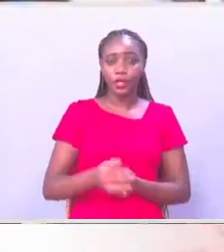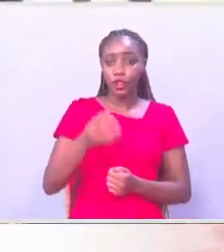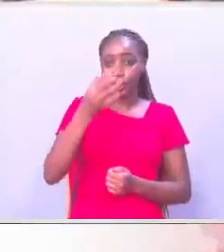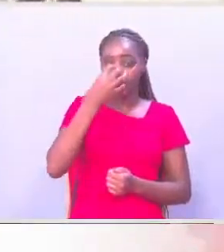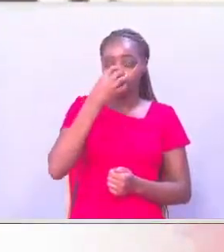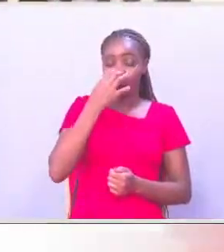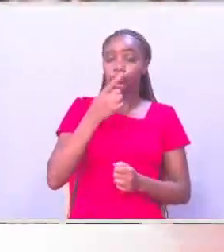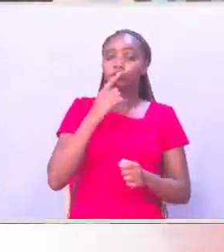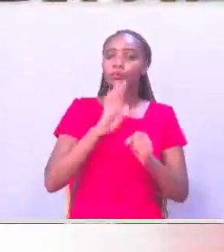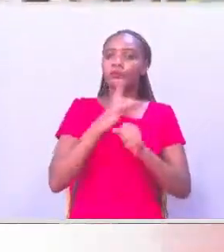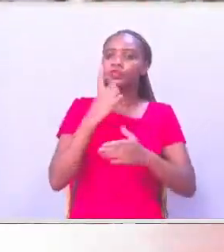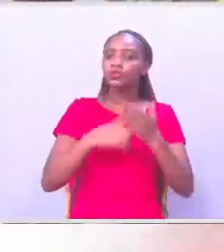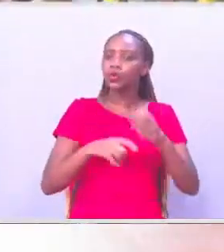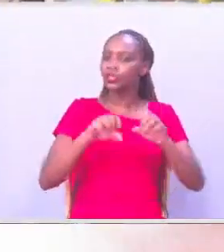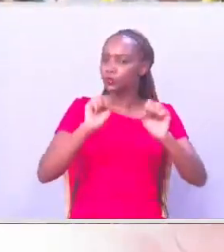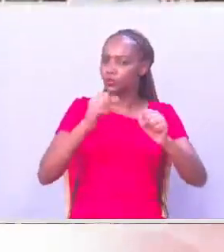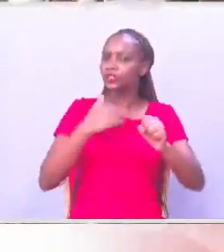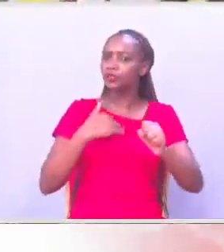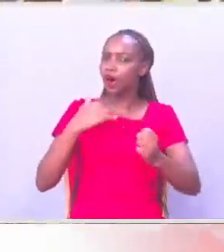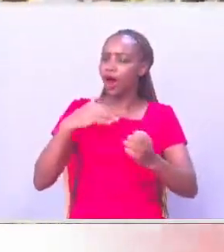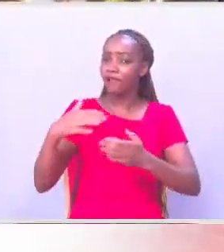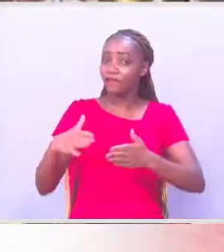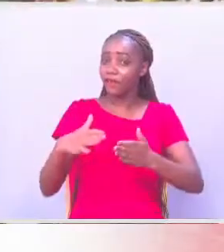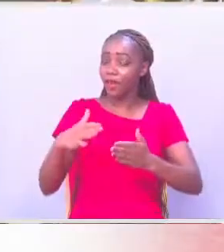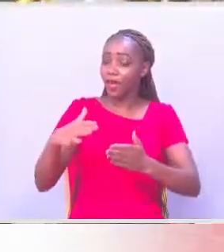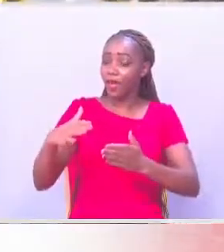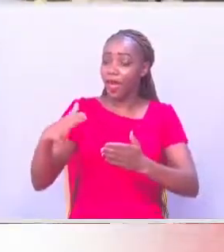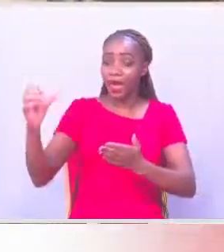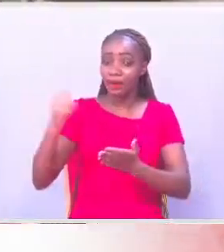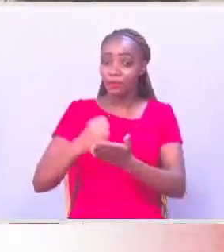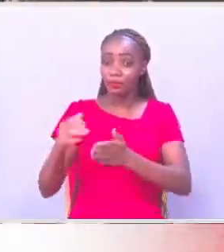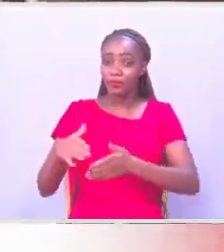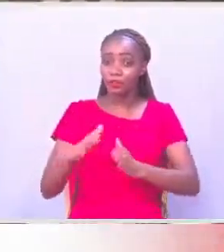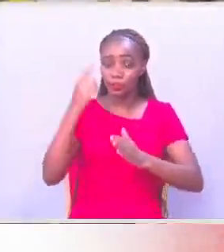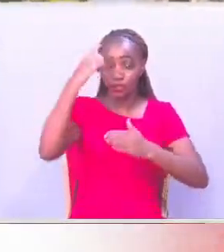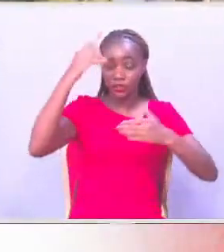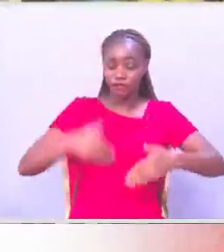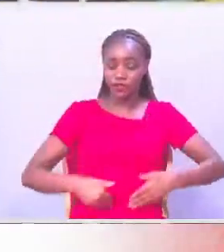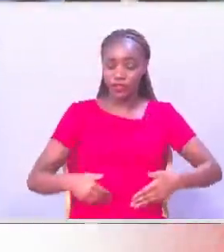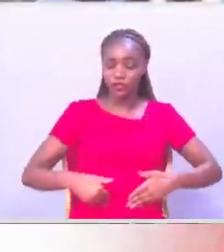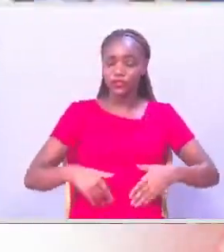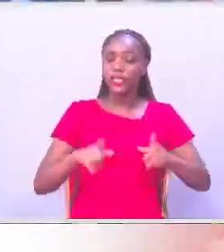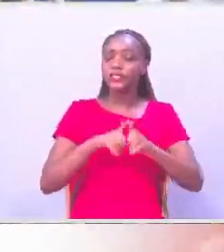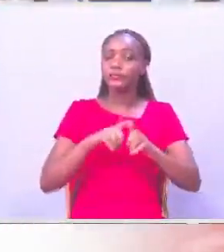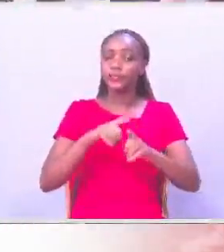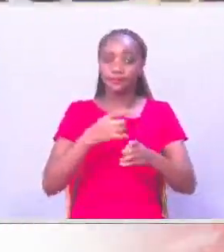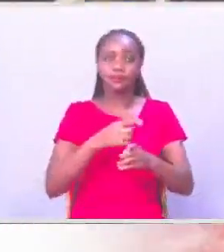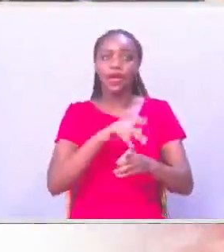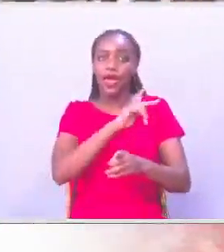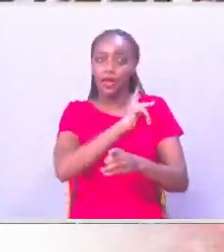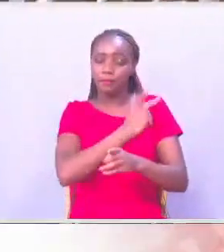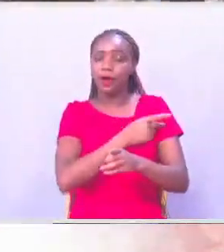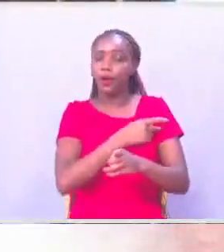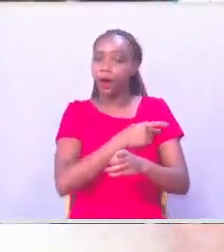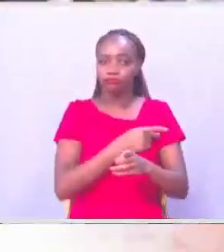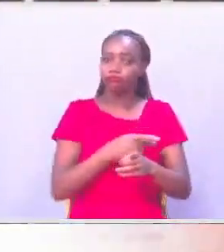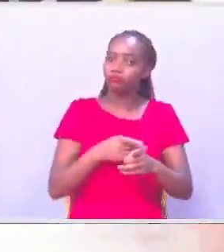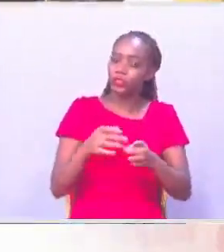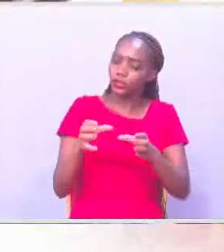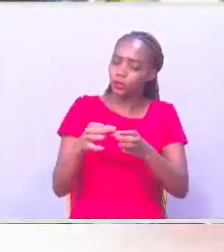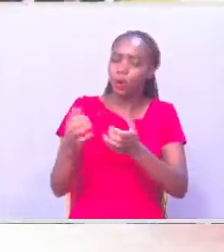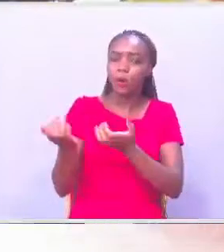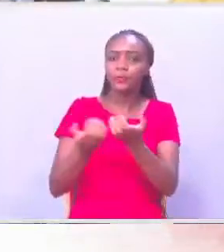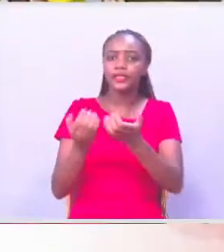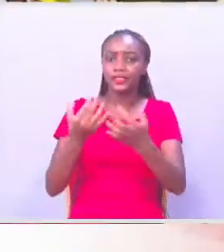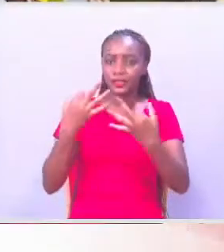Ruto promising to create jobs for the youth and empower small-scale entrepreneurs if elected the 5th president